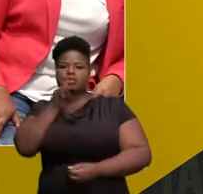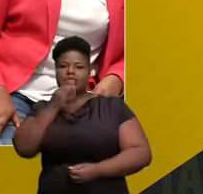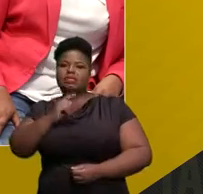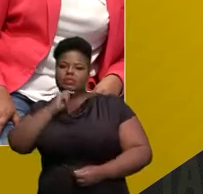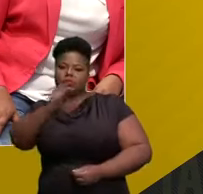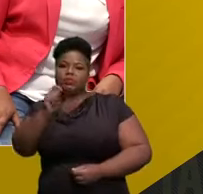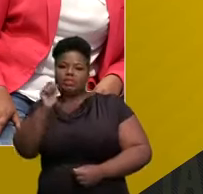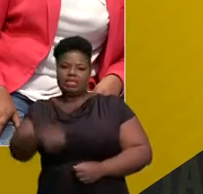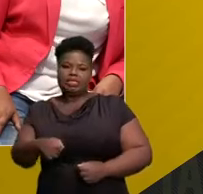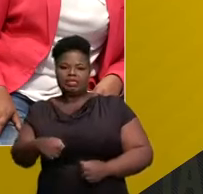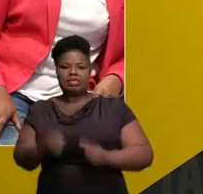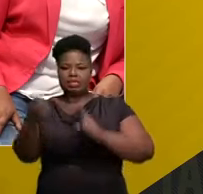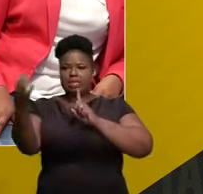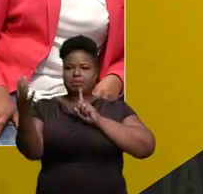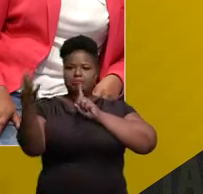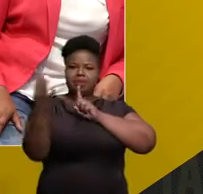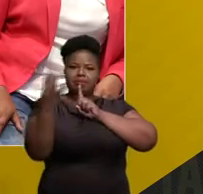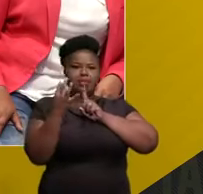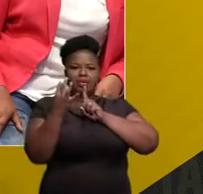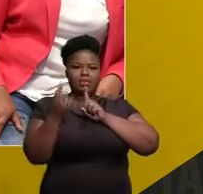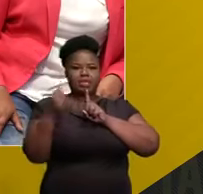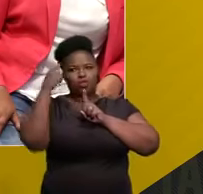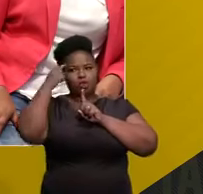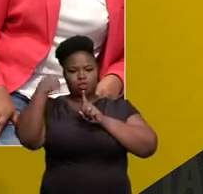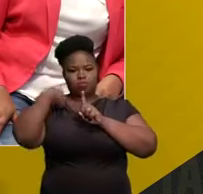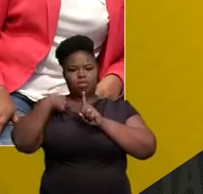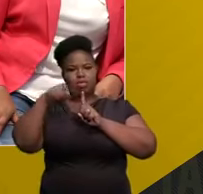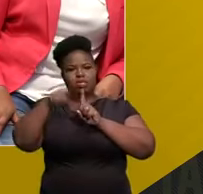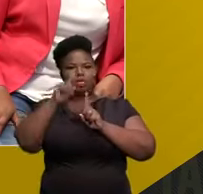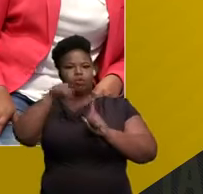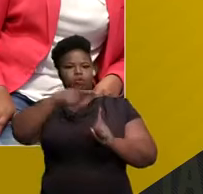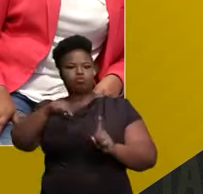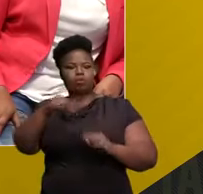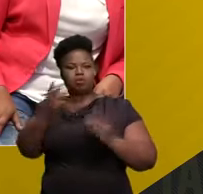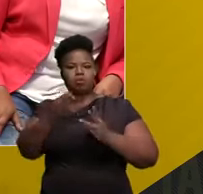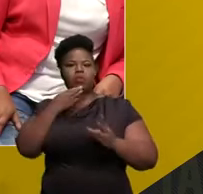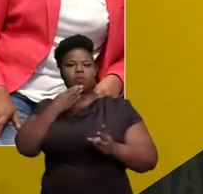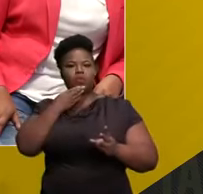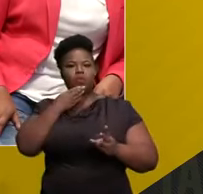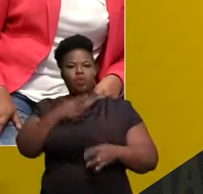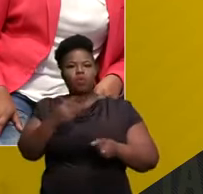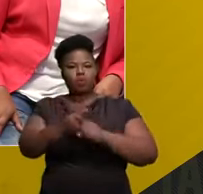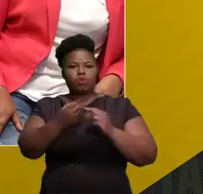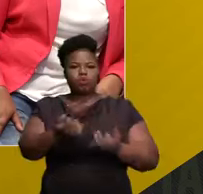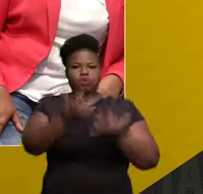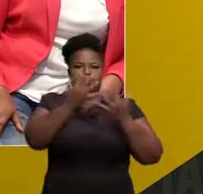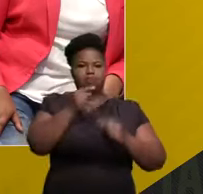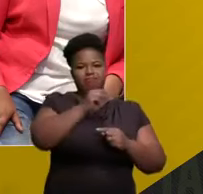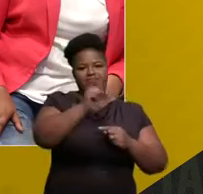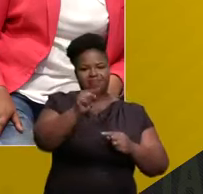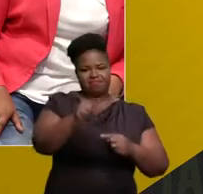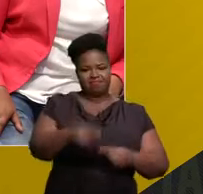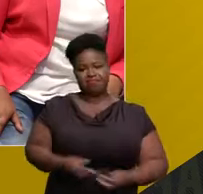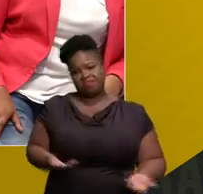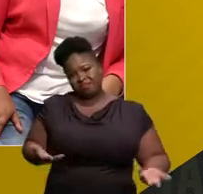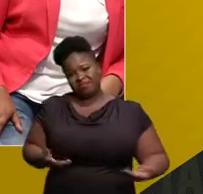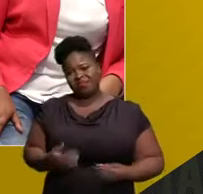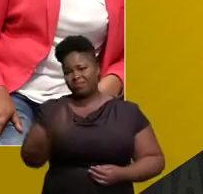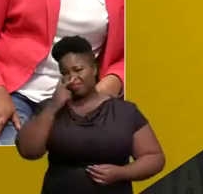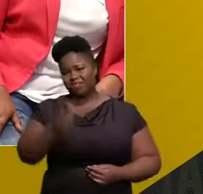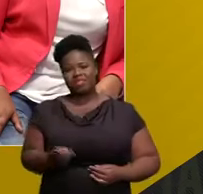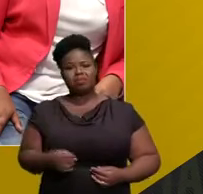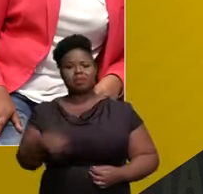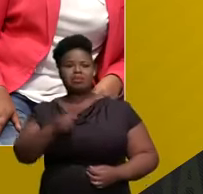itsere go bona e be bana gana gore ke nna motho wa batho ba di-firefighter ba ba tima go mollo la e bona and so ntwe